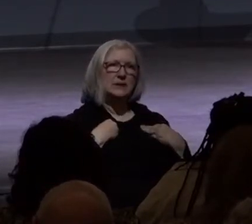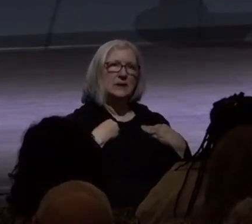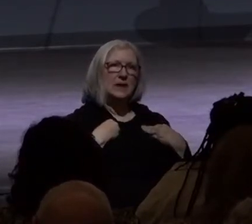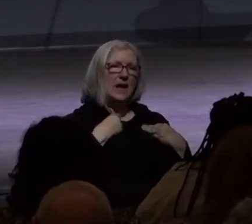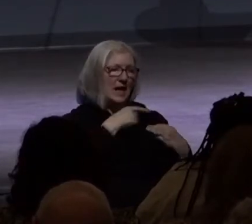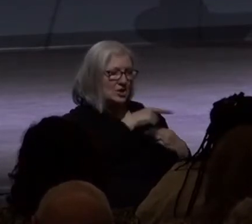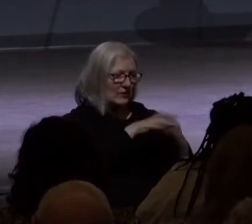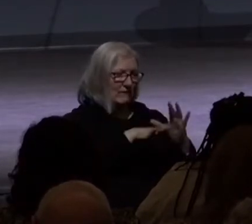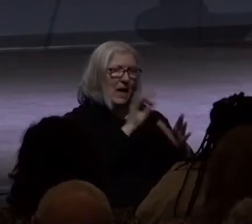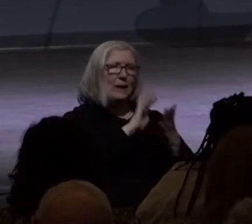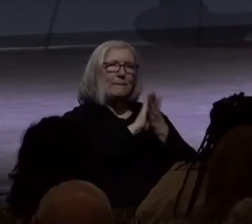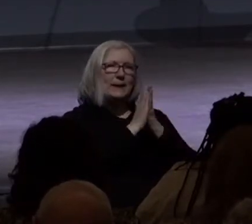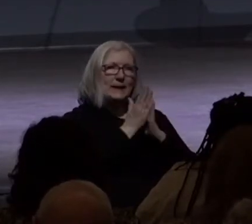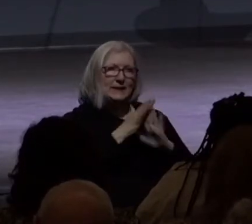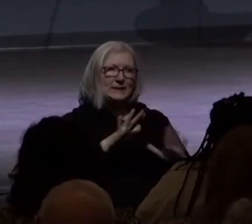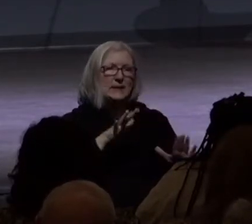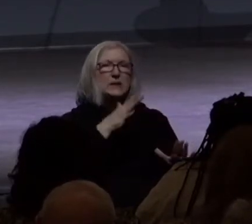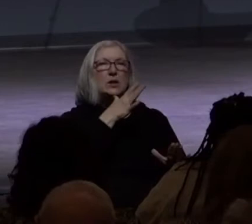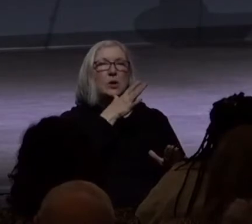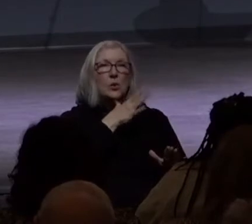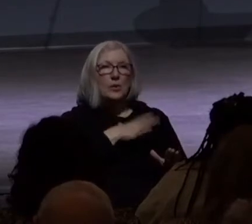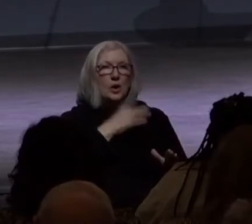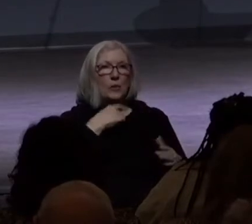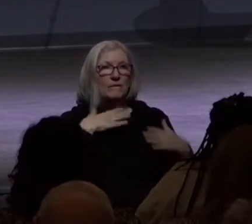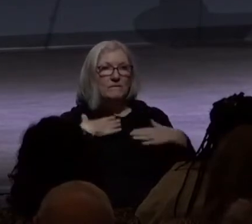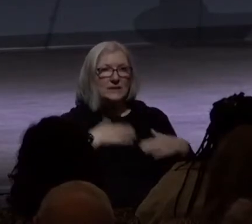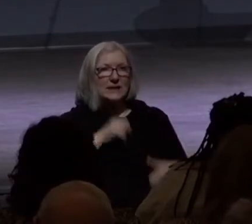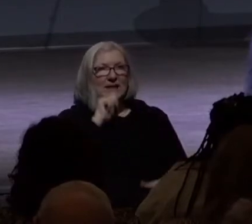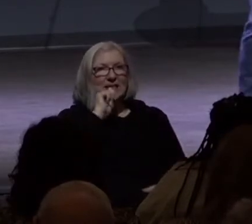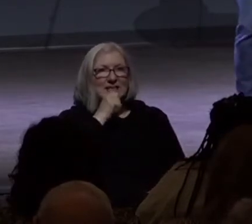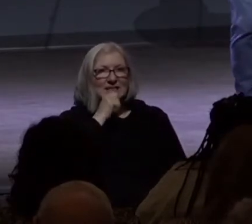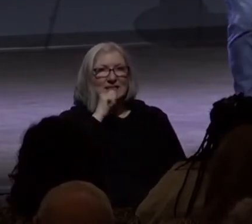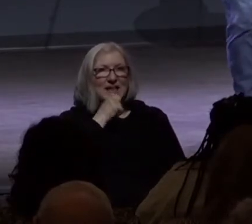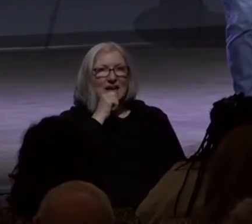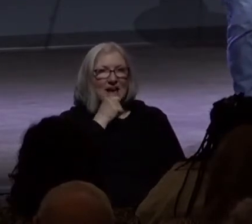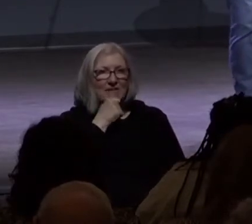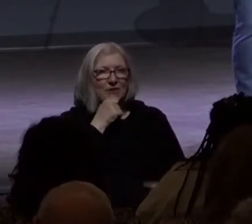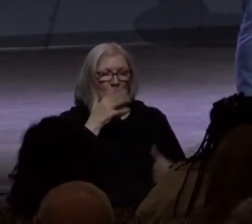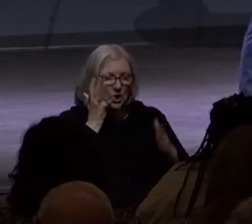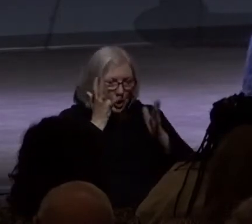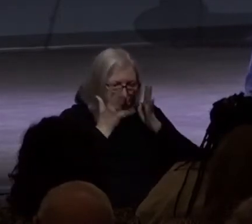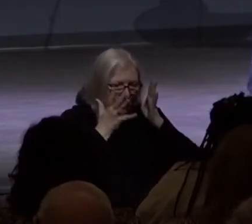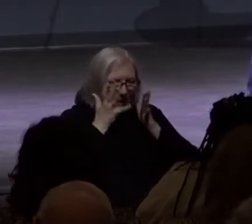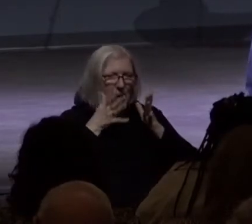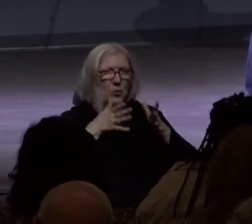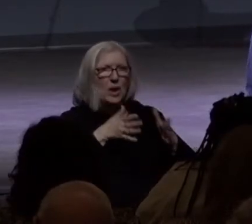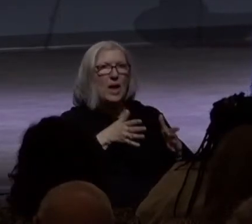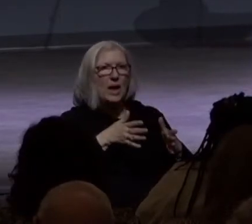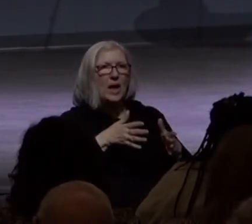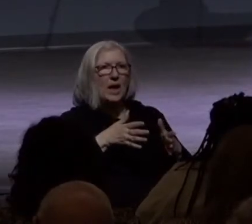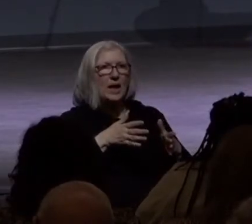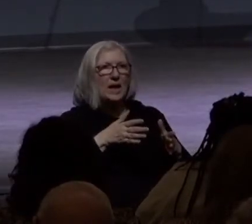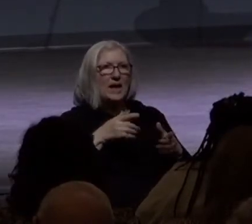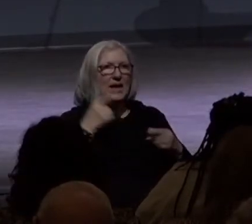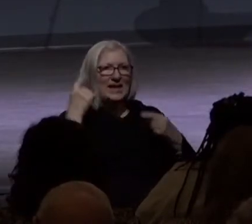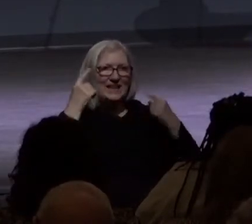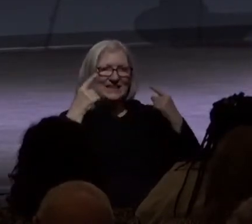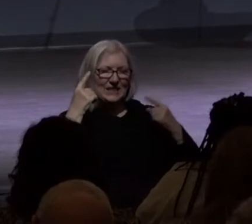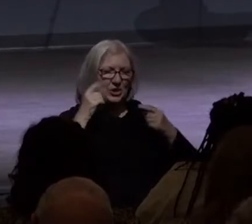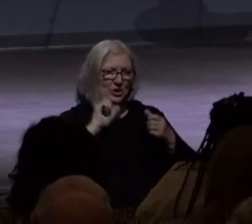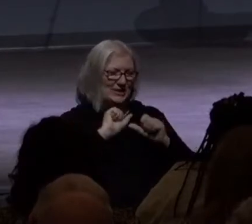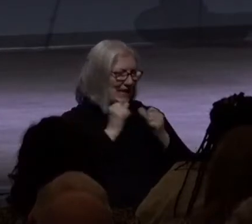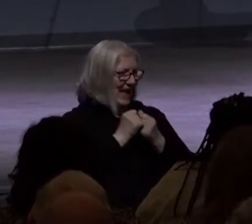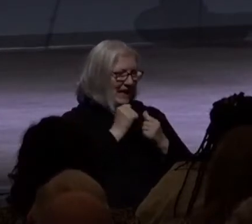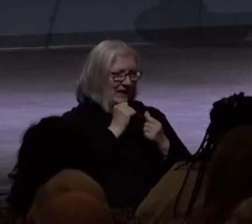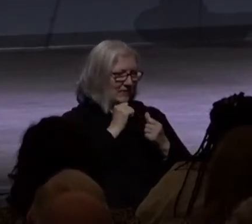peace. To a woman who had been physically suffering in a humiliating fashion, drained of all her cash, considered unclean by her society, unable to join